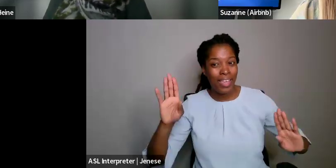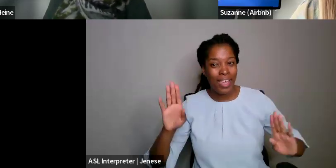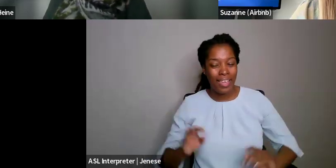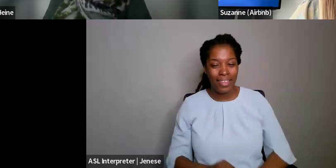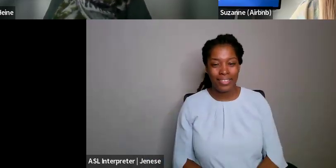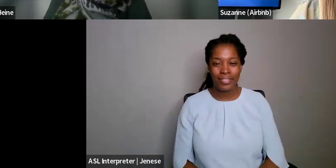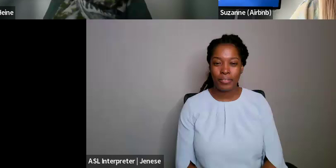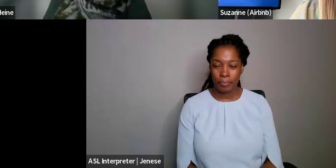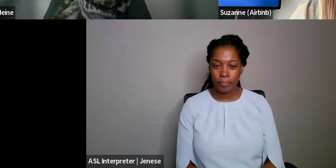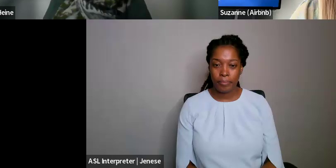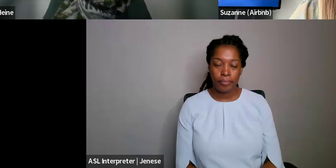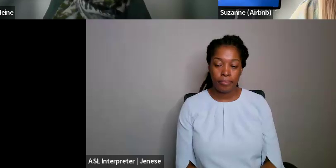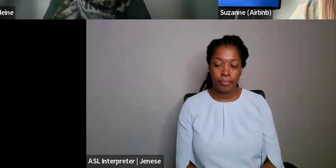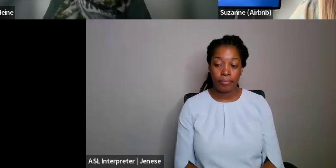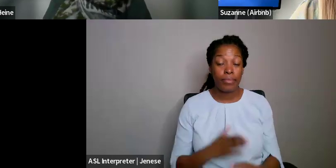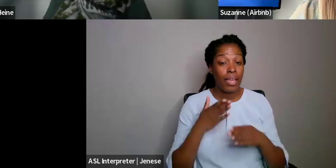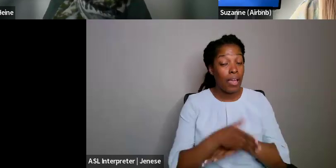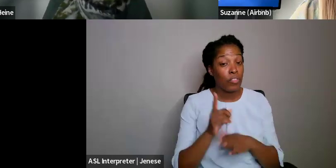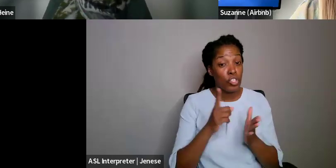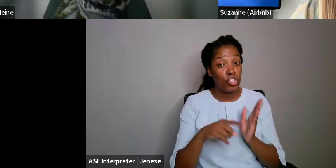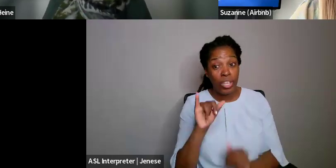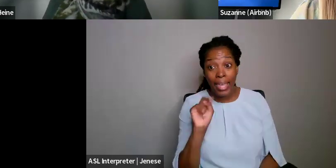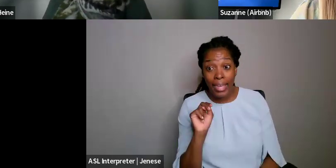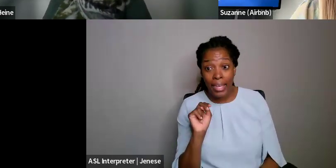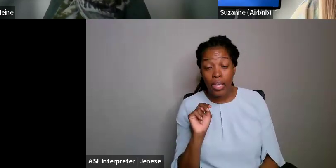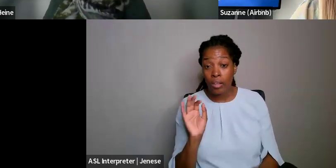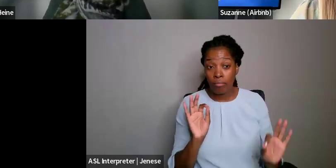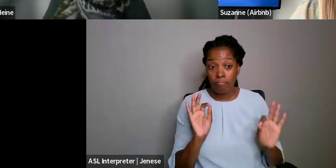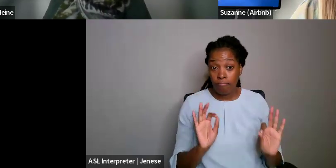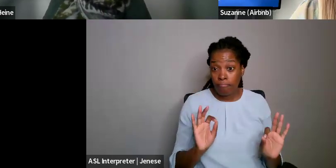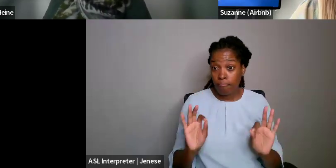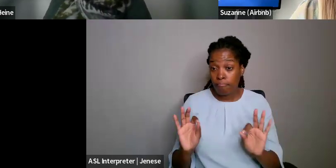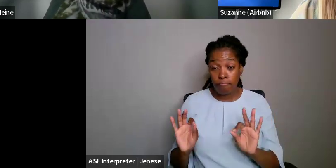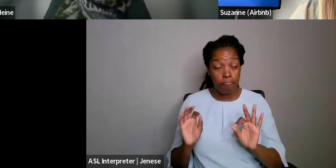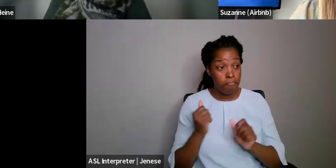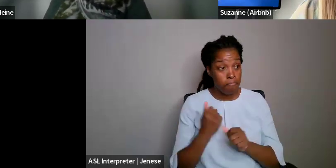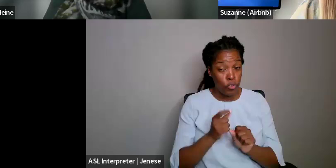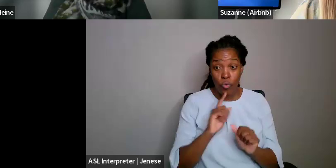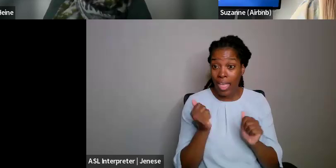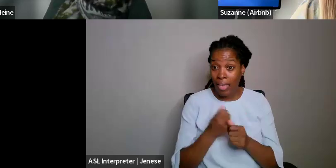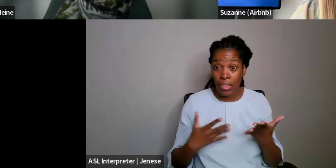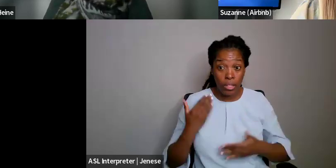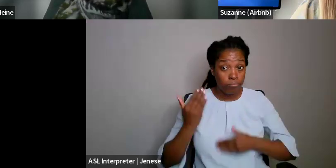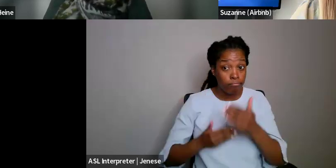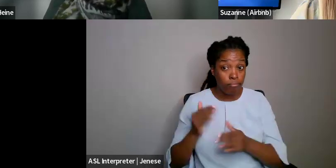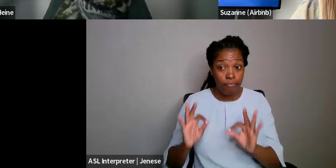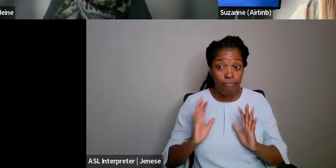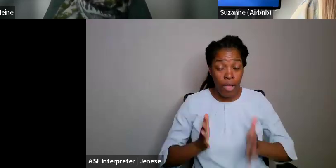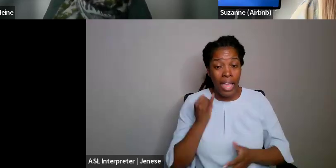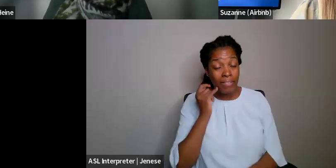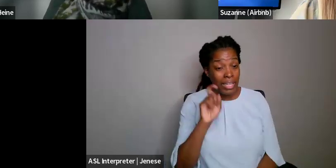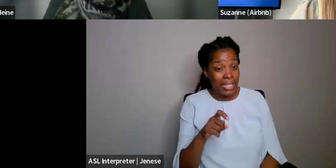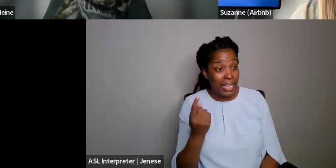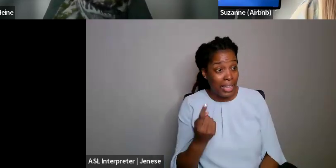and just after they've checked in, just make sure that everything's gone smoothly with them, and if there's anything that they need. Wake